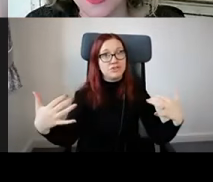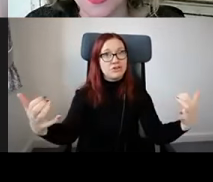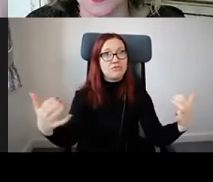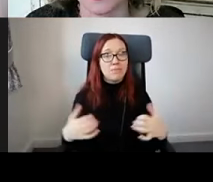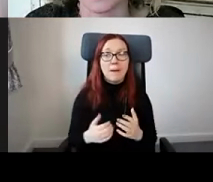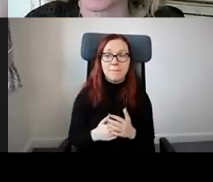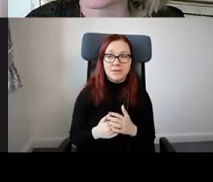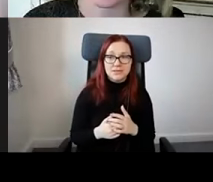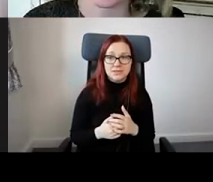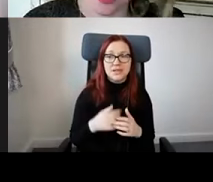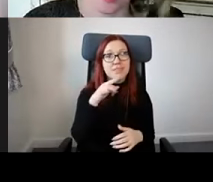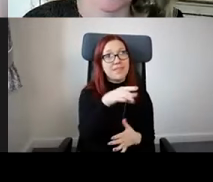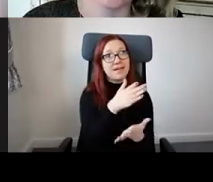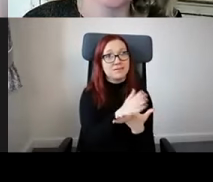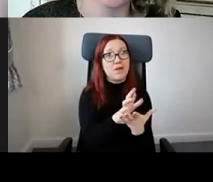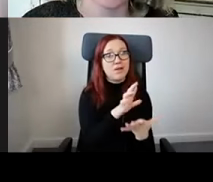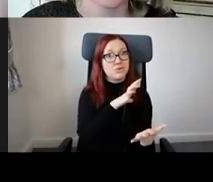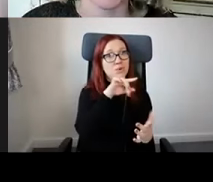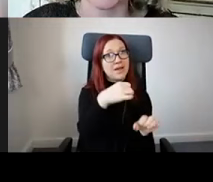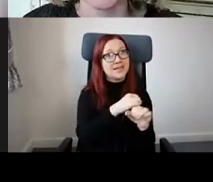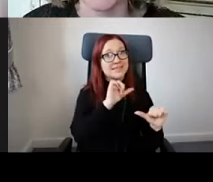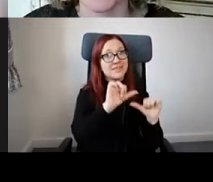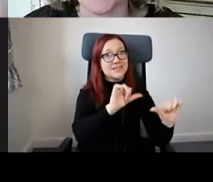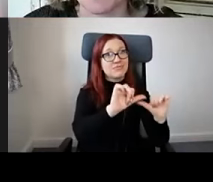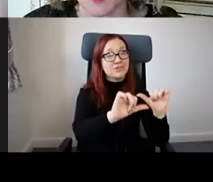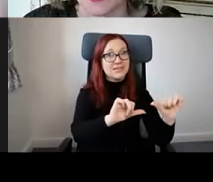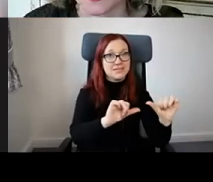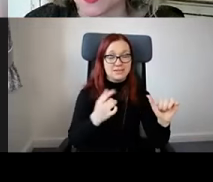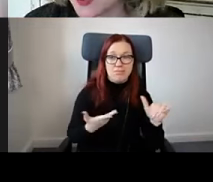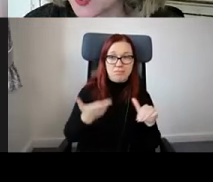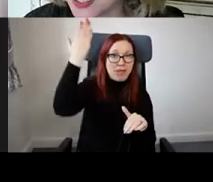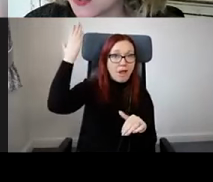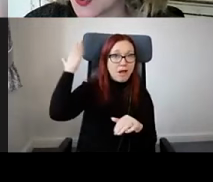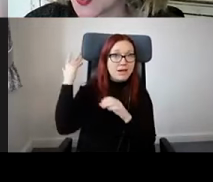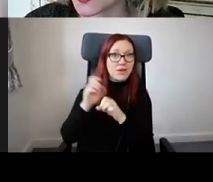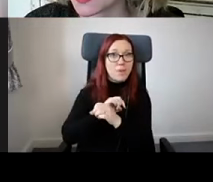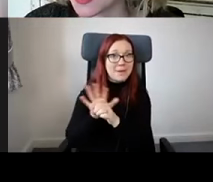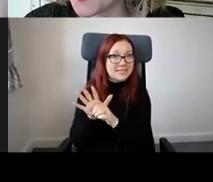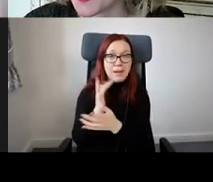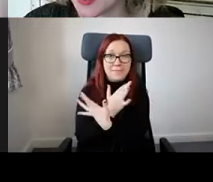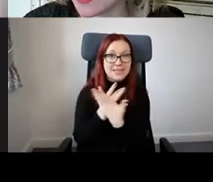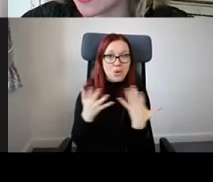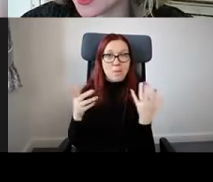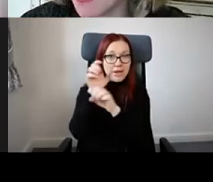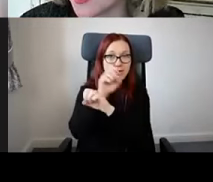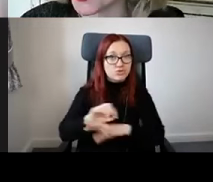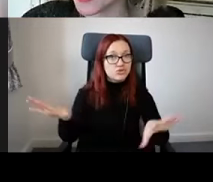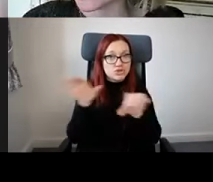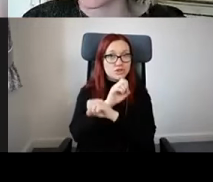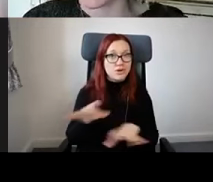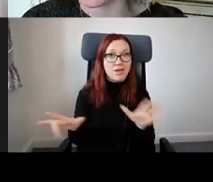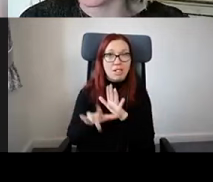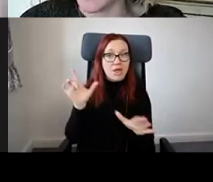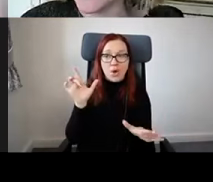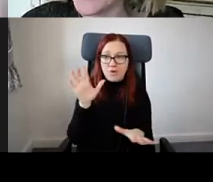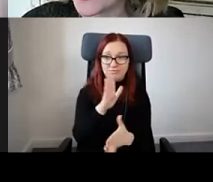we did this series, is because there was a lot coming out so early on, and it was really difficult to make heads or tails